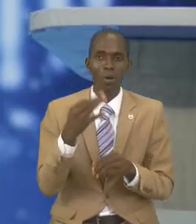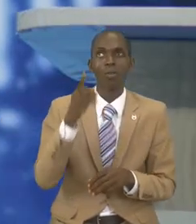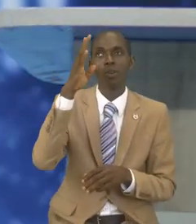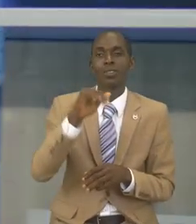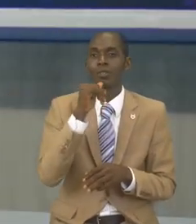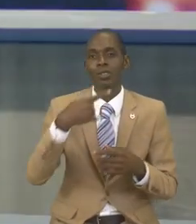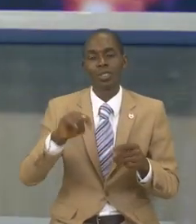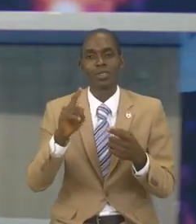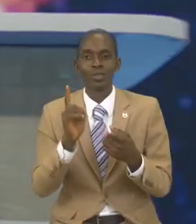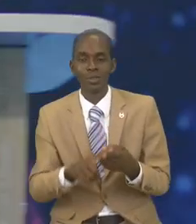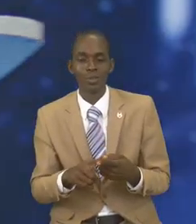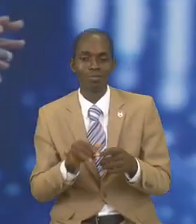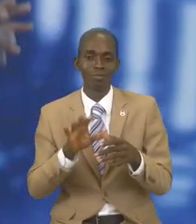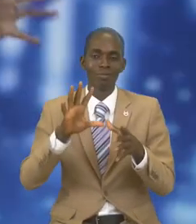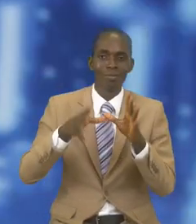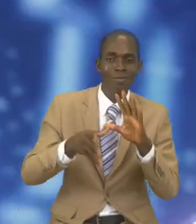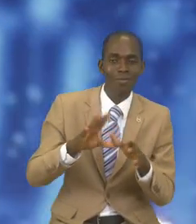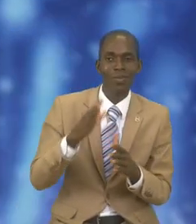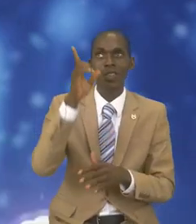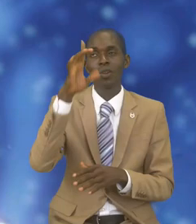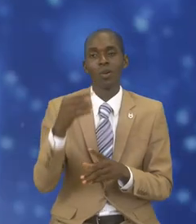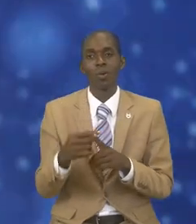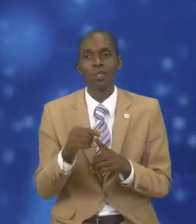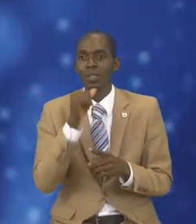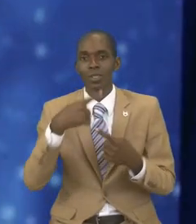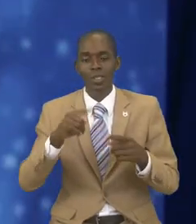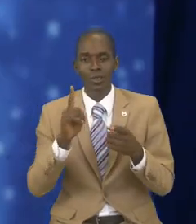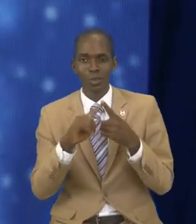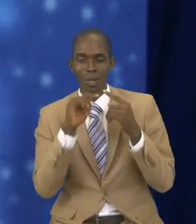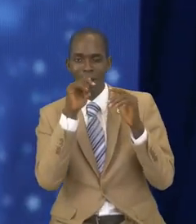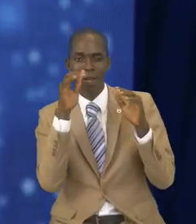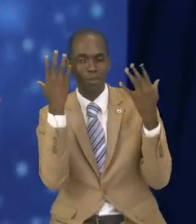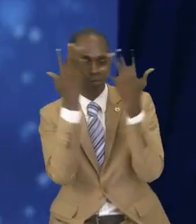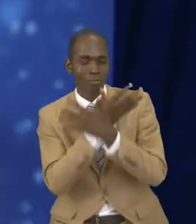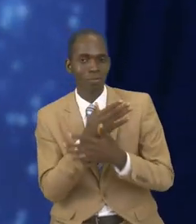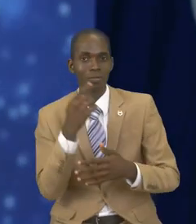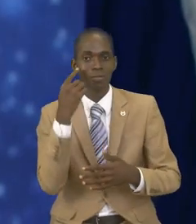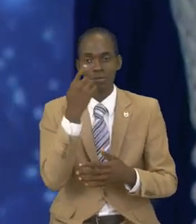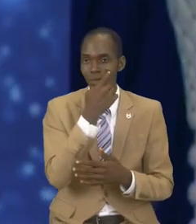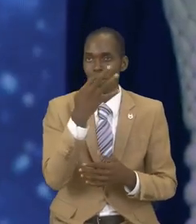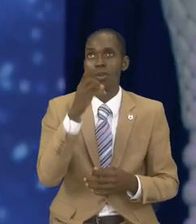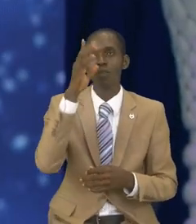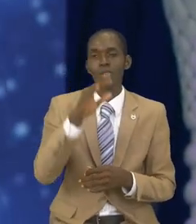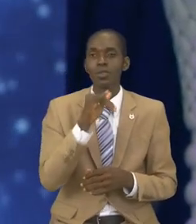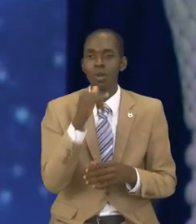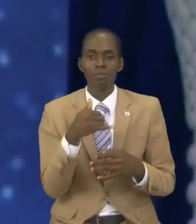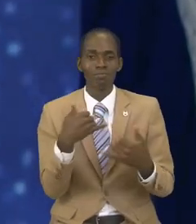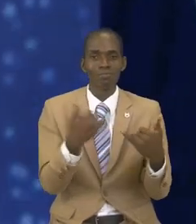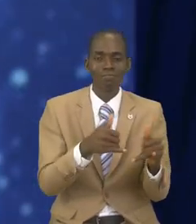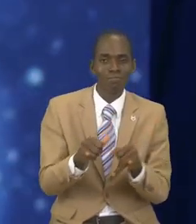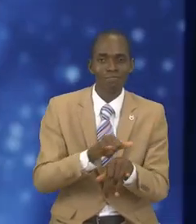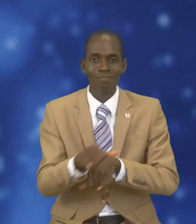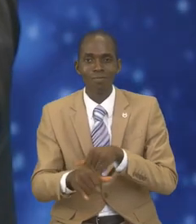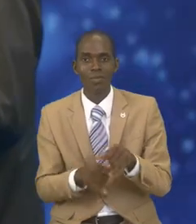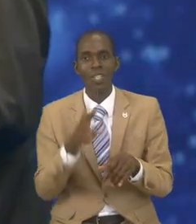you are not trying to cover the face of God from his word, and you are not playing tricks. You are saying,